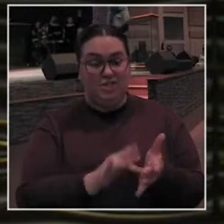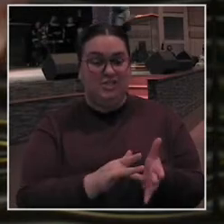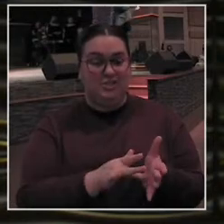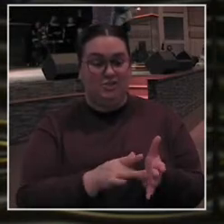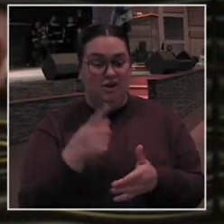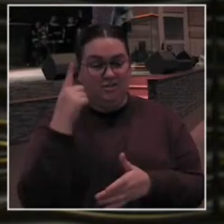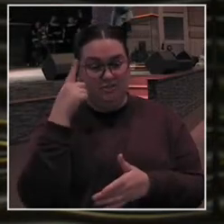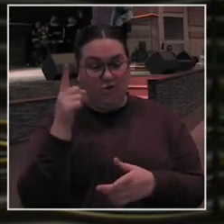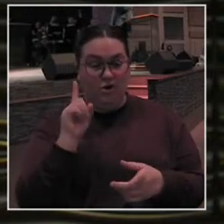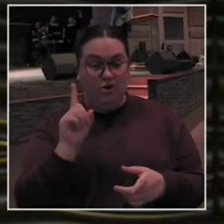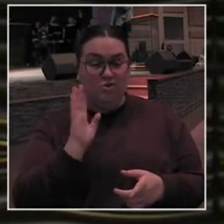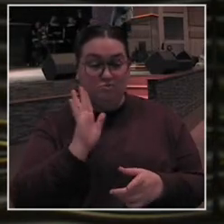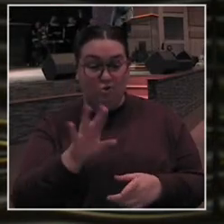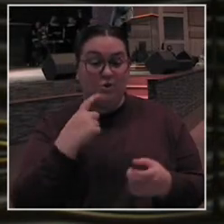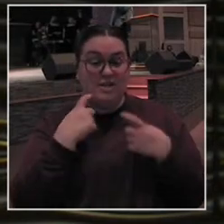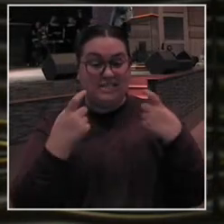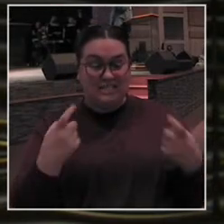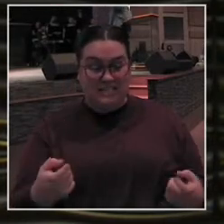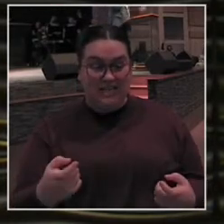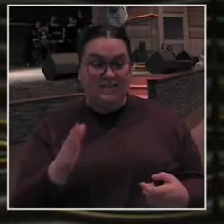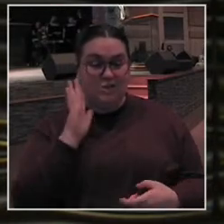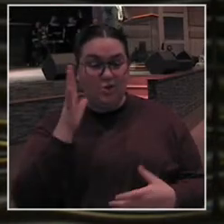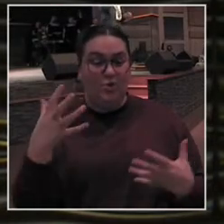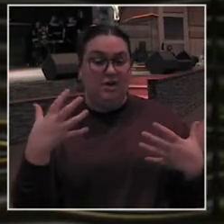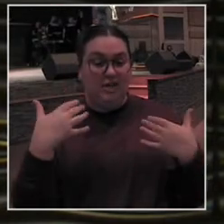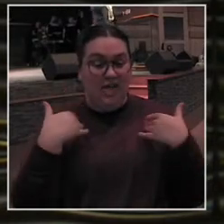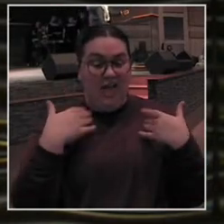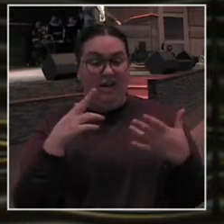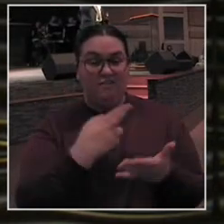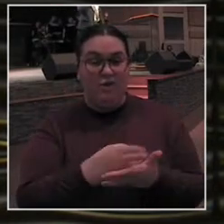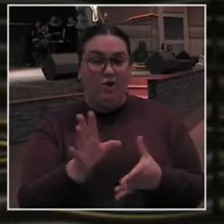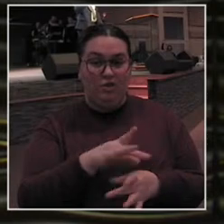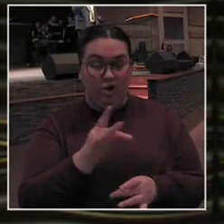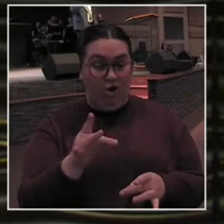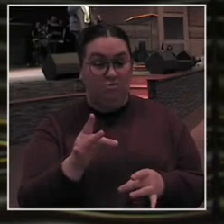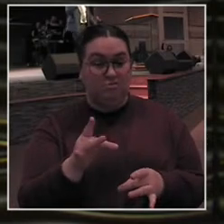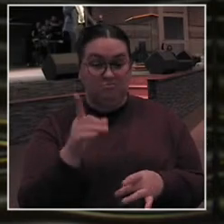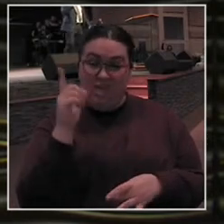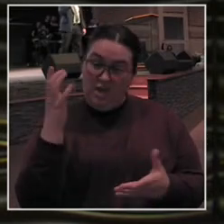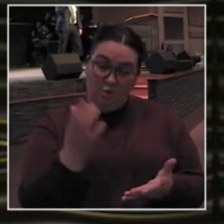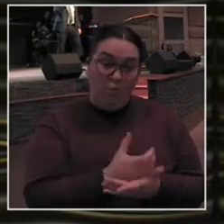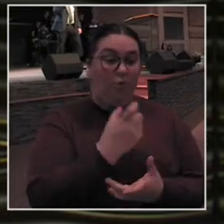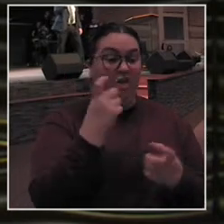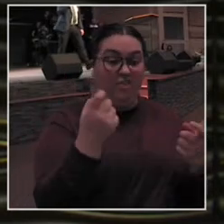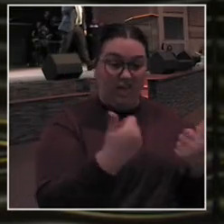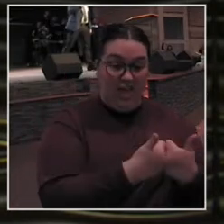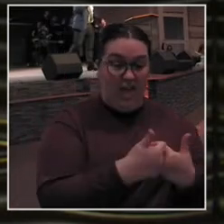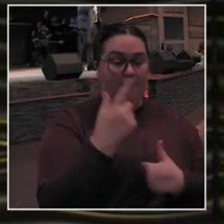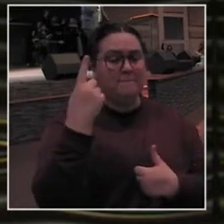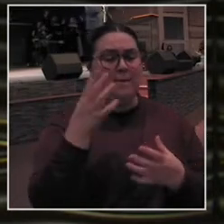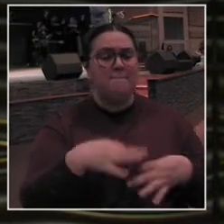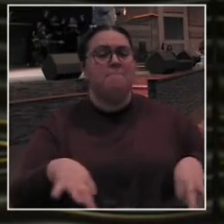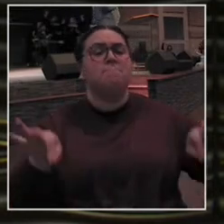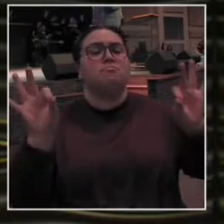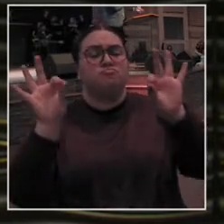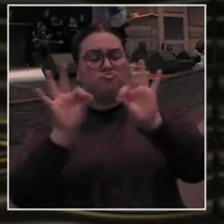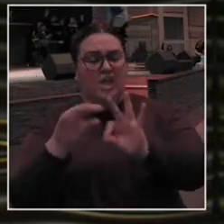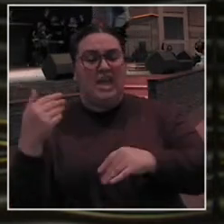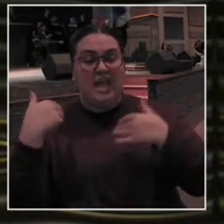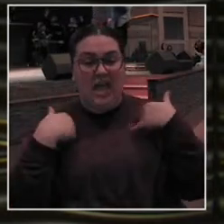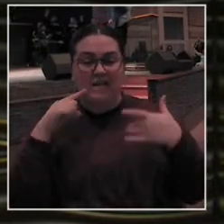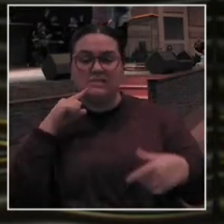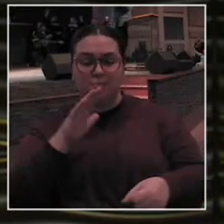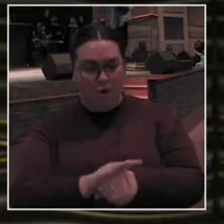Ghost. And he won the tournament, and more importantly, he got the promise, for the promise is to you and to